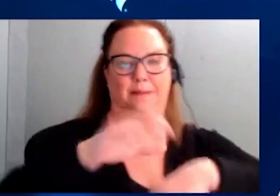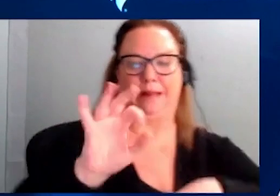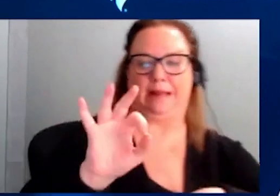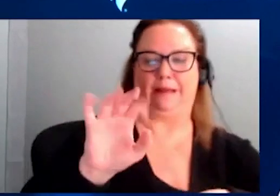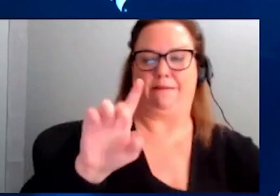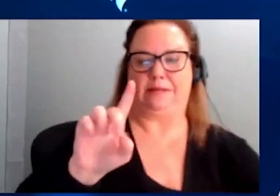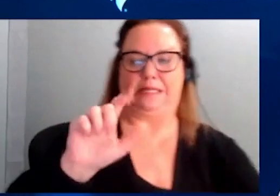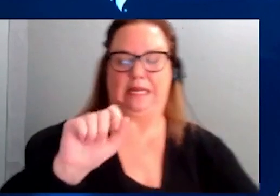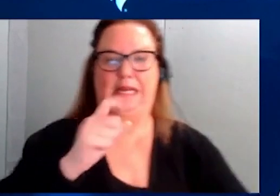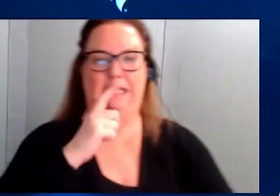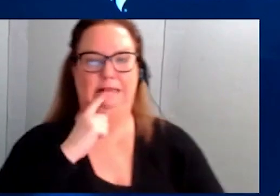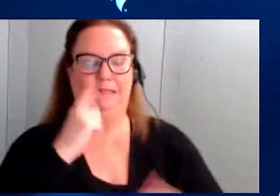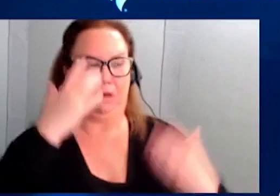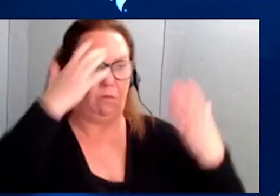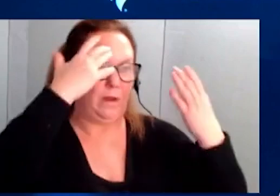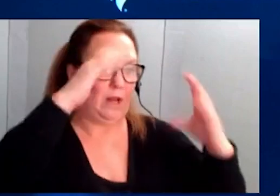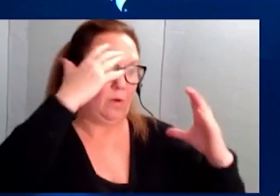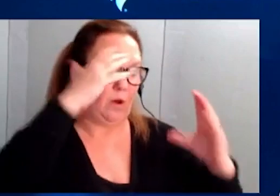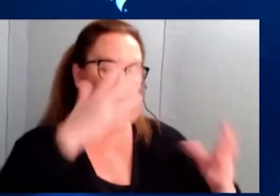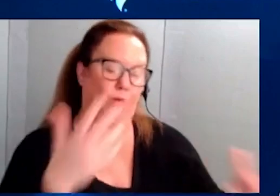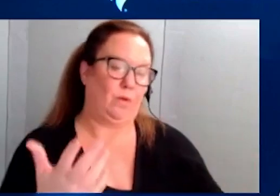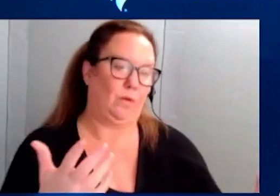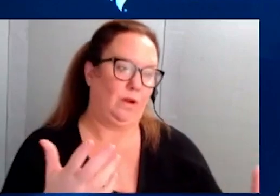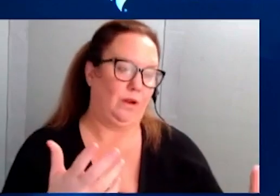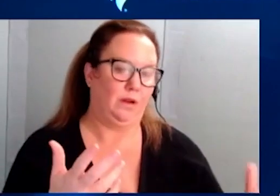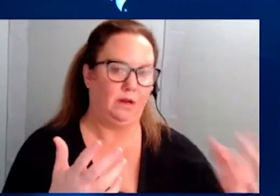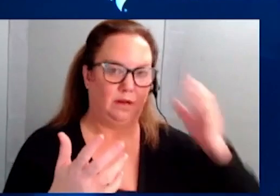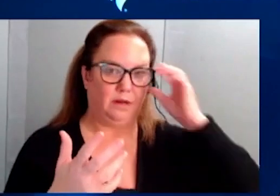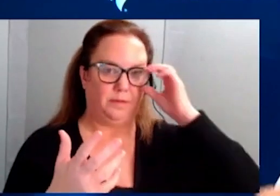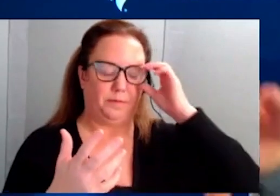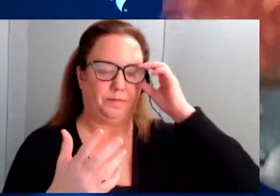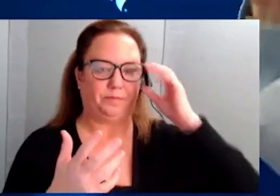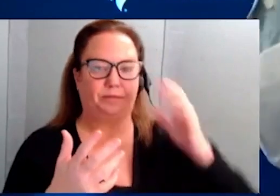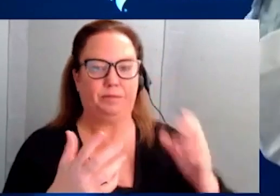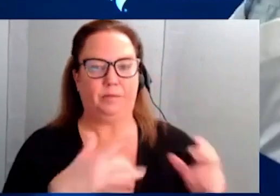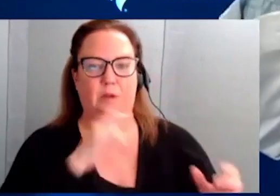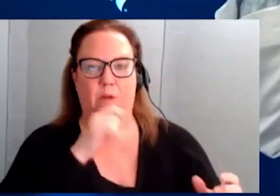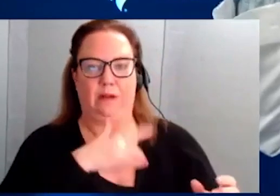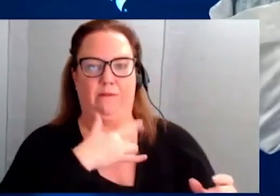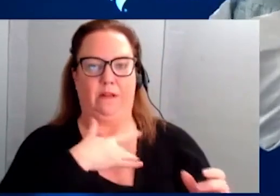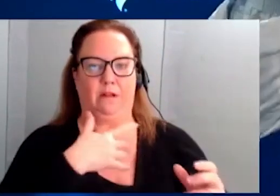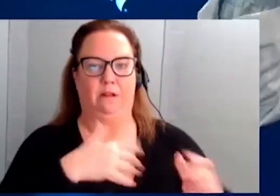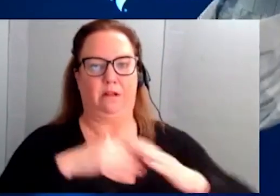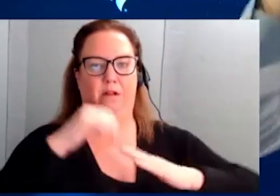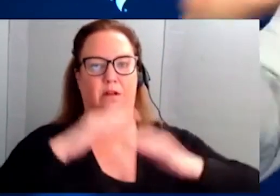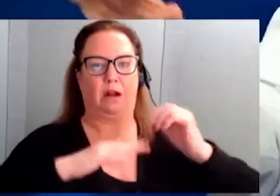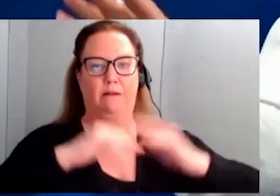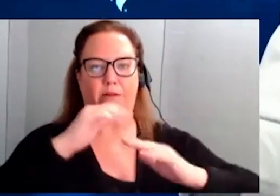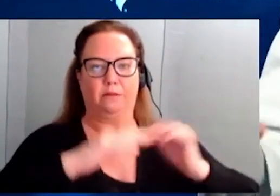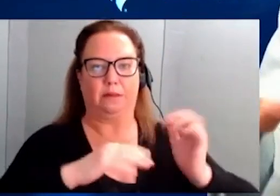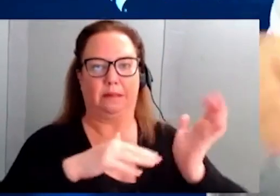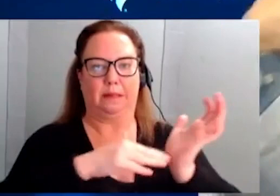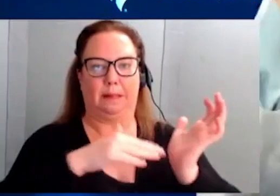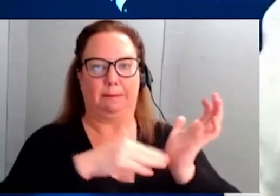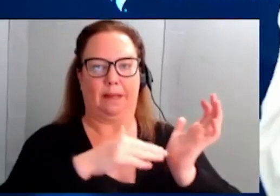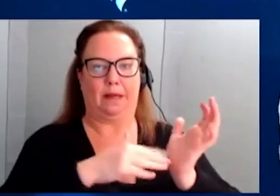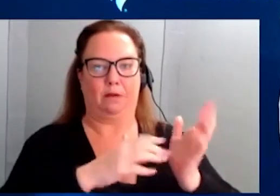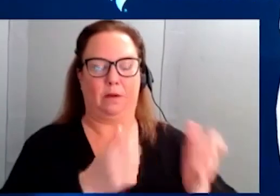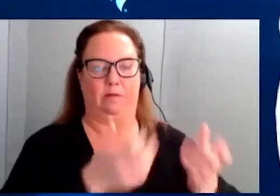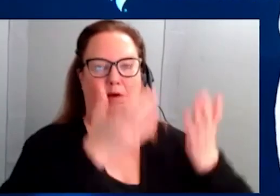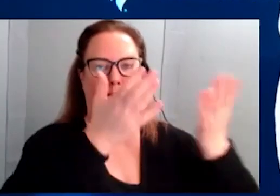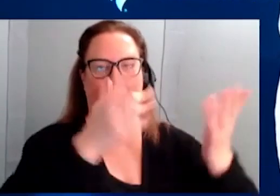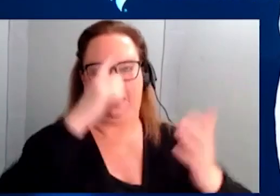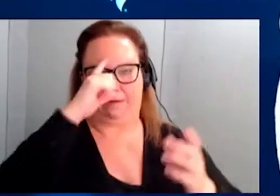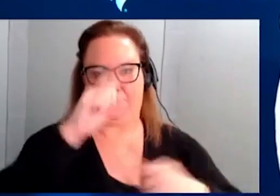know what this means, and so we didn't feel comfortable. I mean, there's medically, we all recommended it, but for an